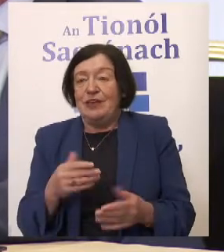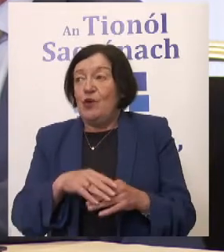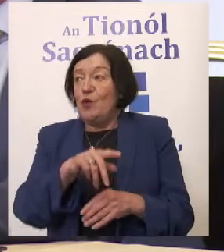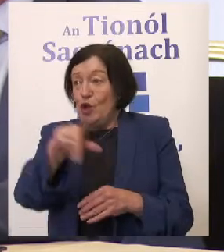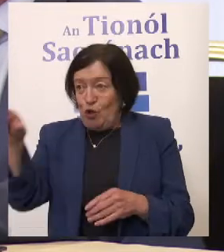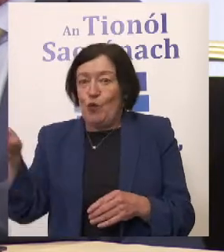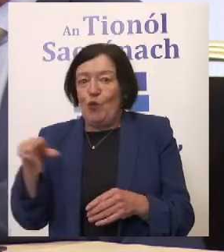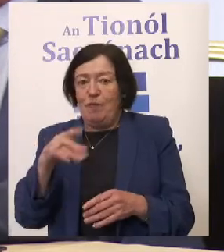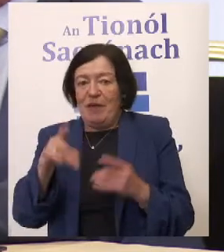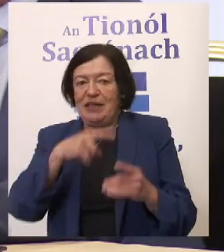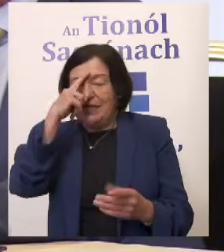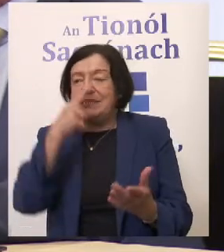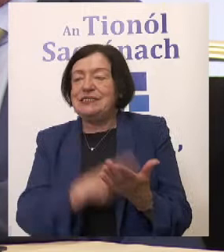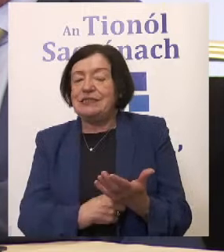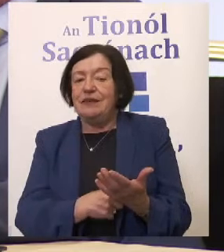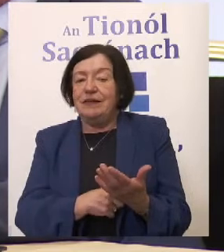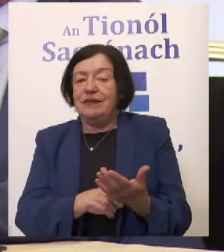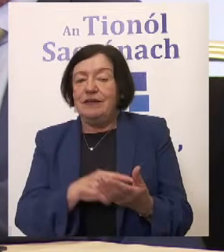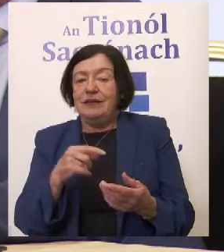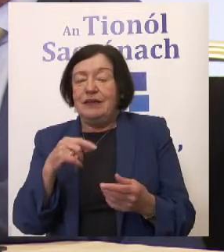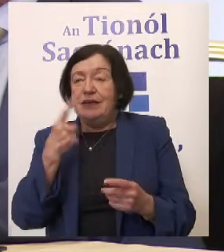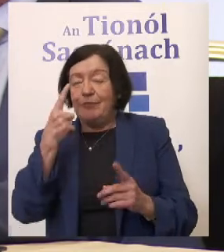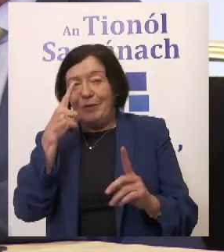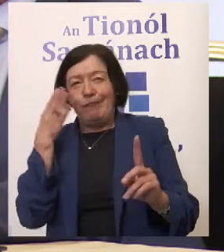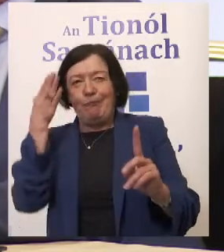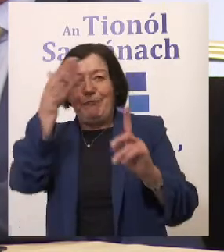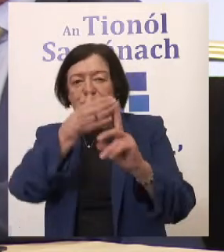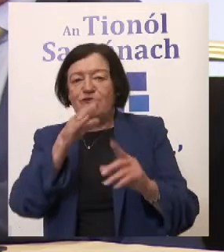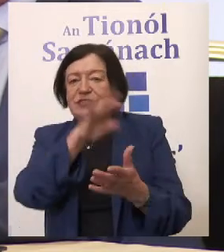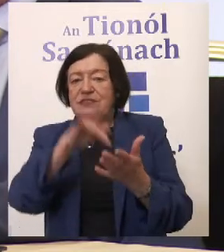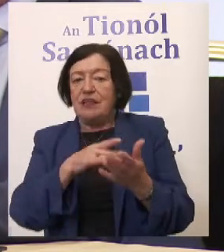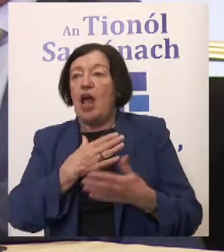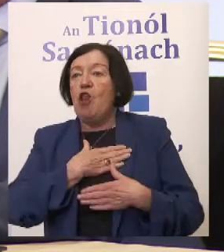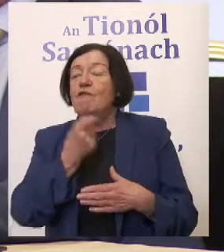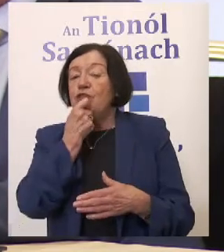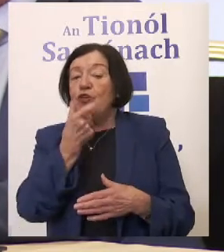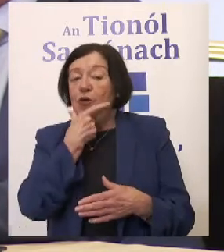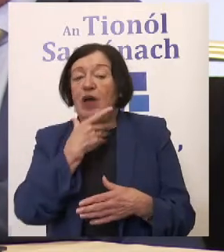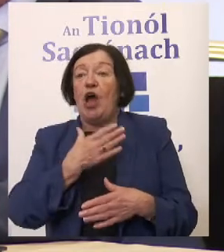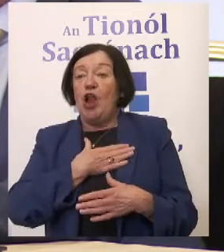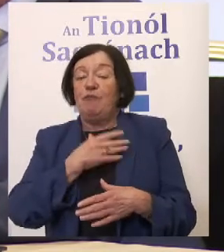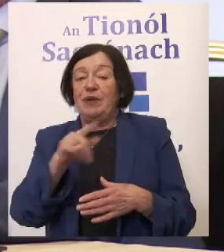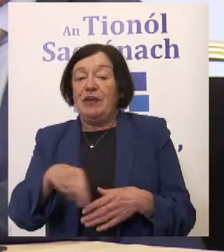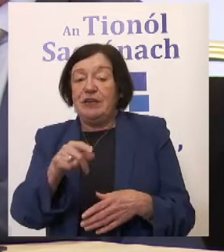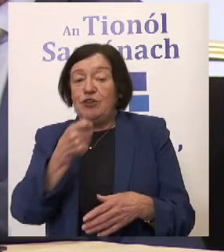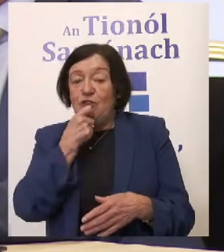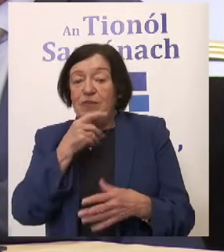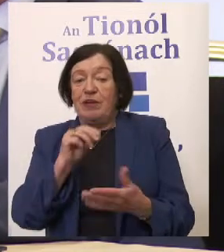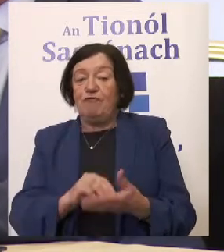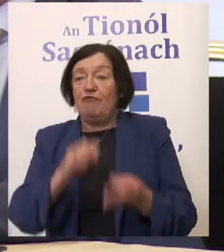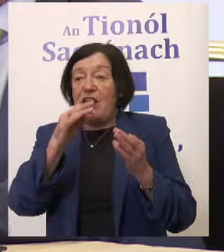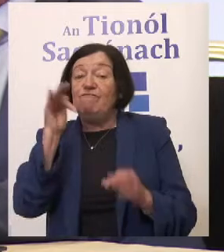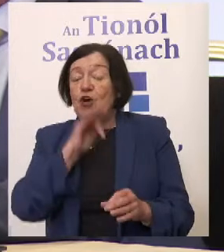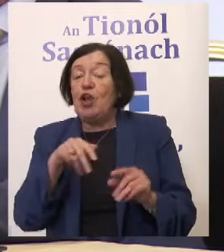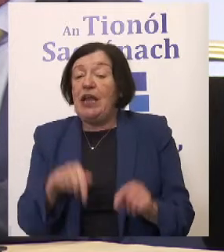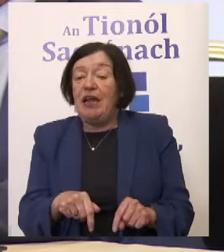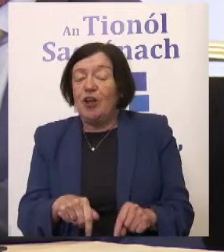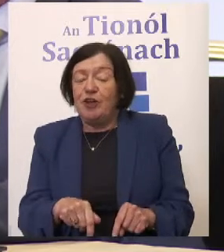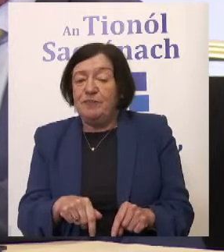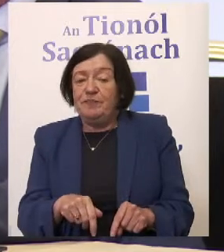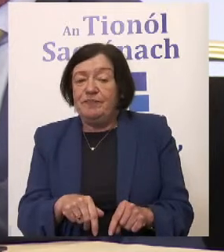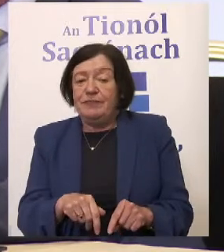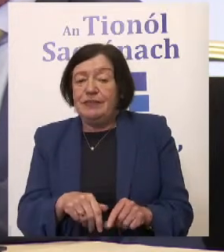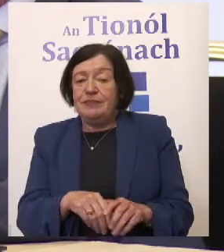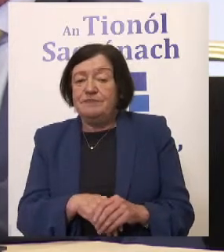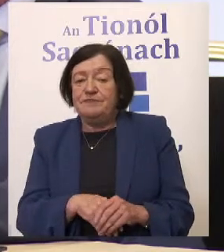guys come into this one. It's, be ambitious for your city. I love Dublin. I love being in Dublin. I have great crack here.